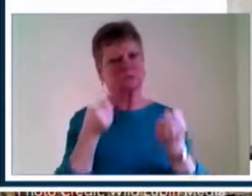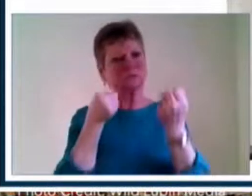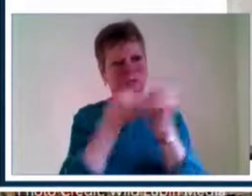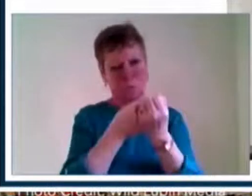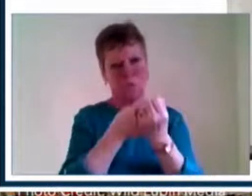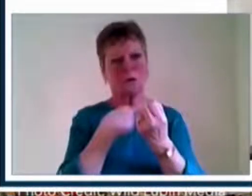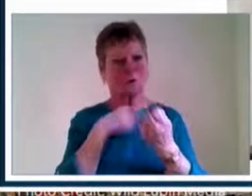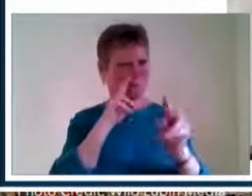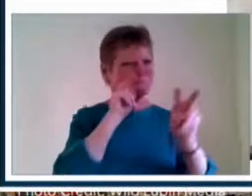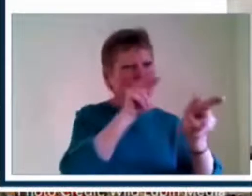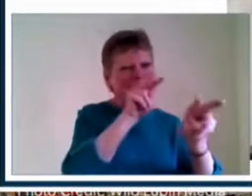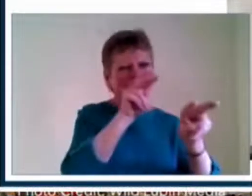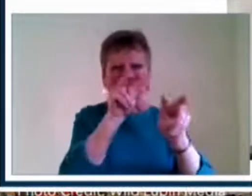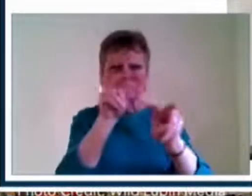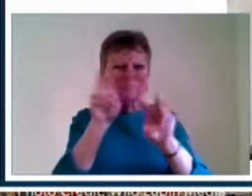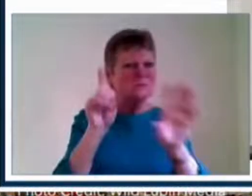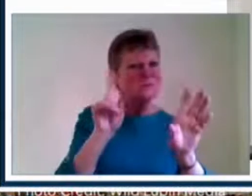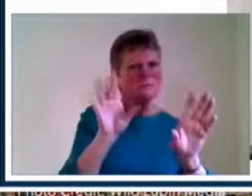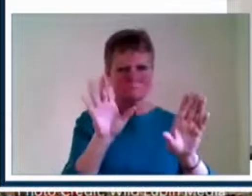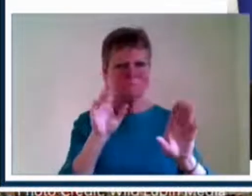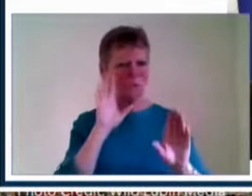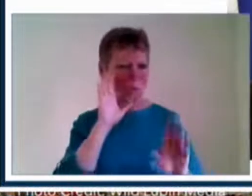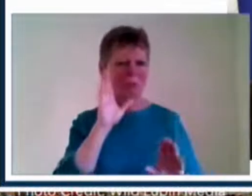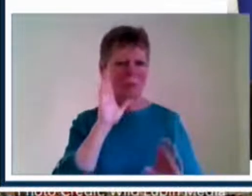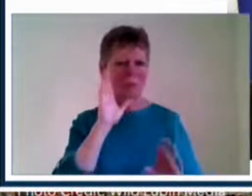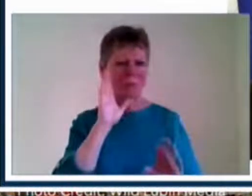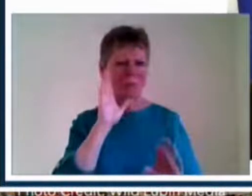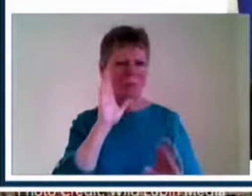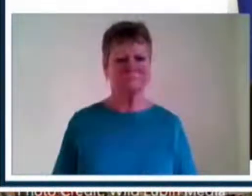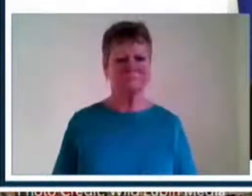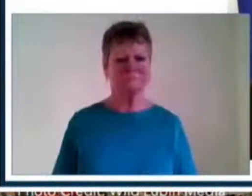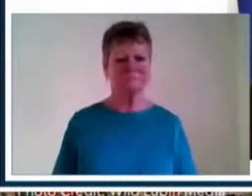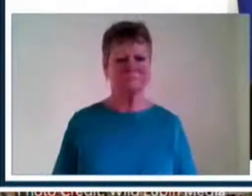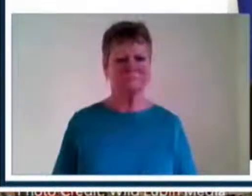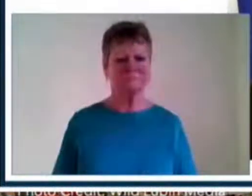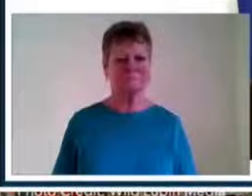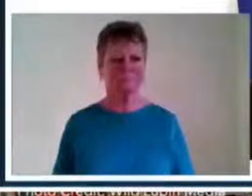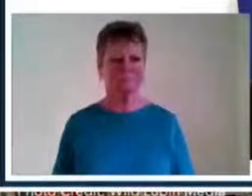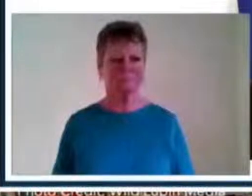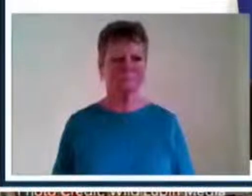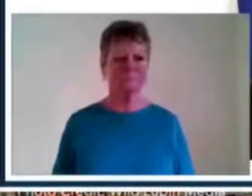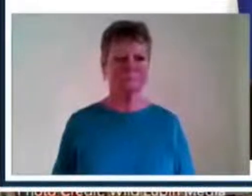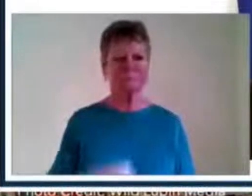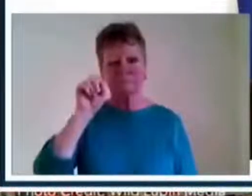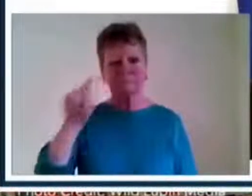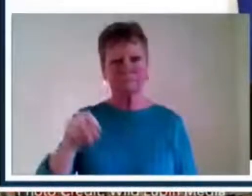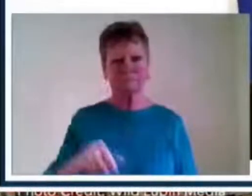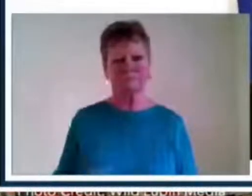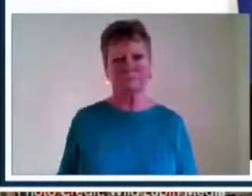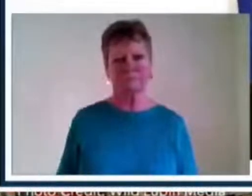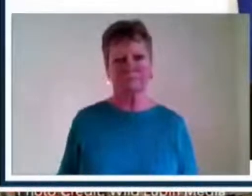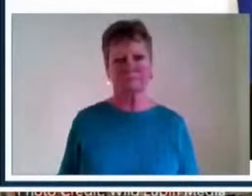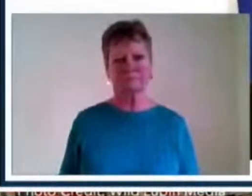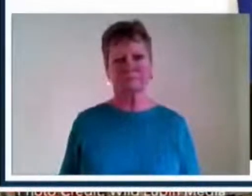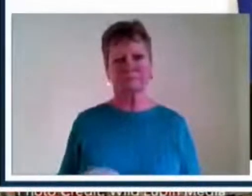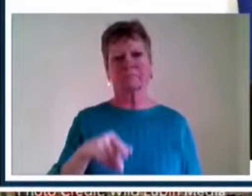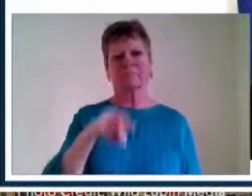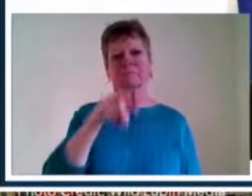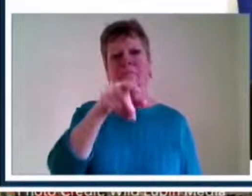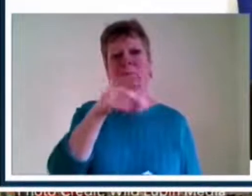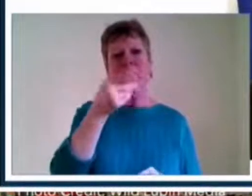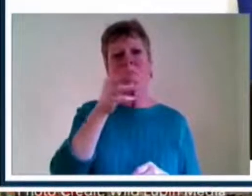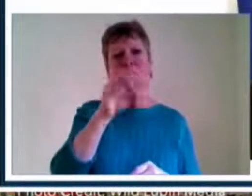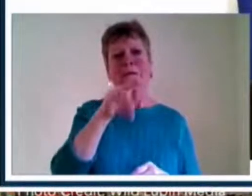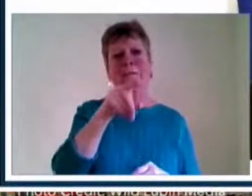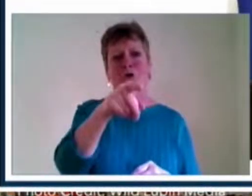monitor what's necessary and what's possible. Go ahead with your follow-up, Paul. Premier, when you were in opposition, you criticized